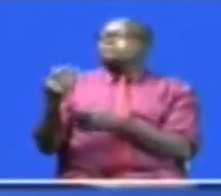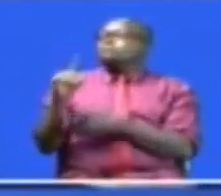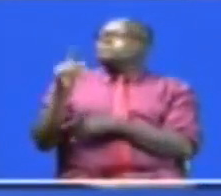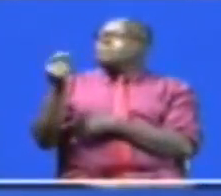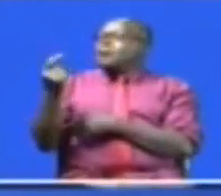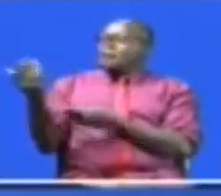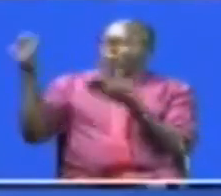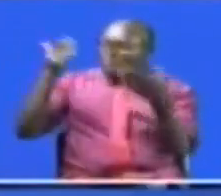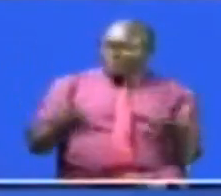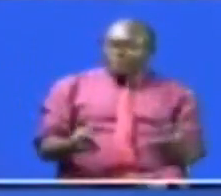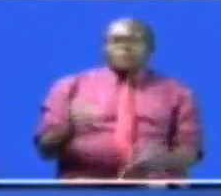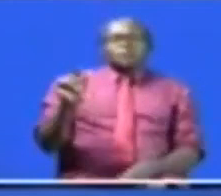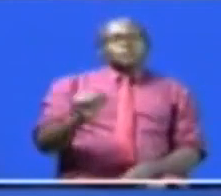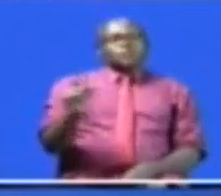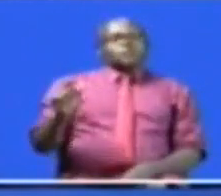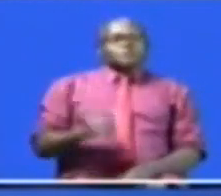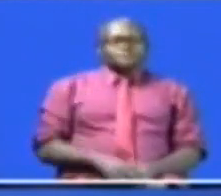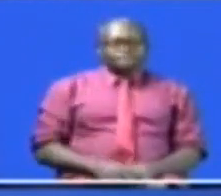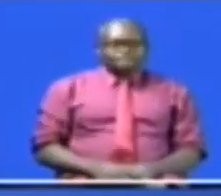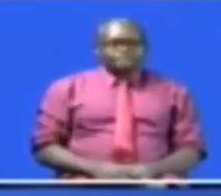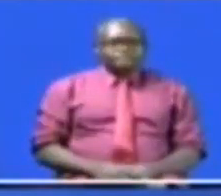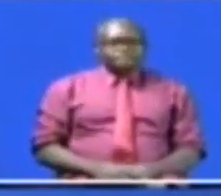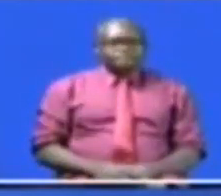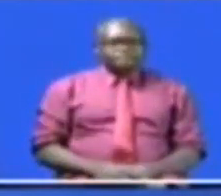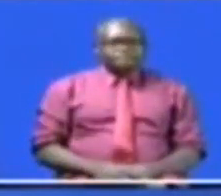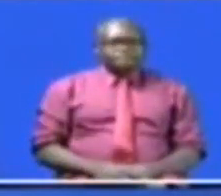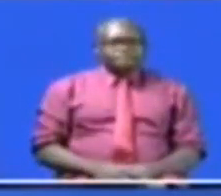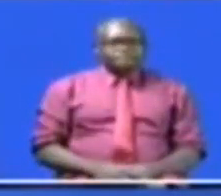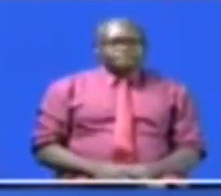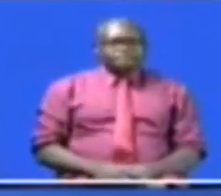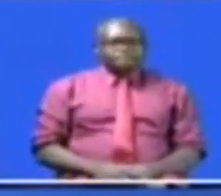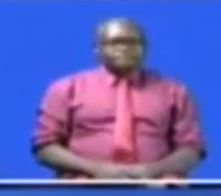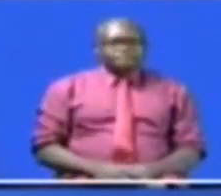money will start trickling in. Interestingly,